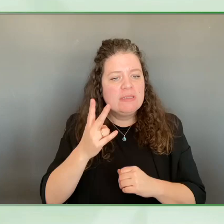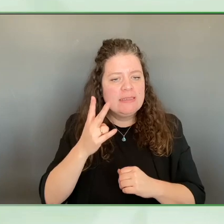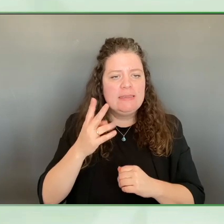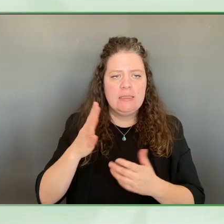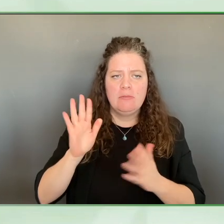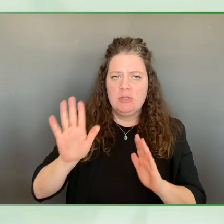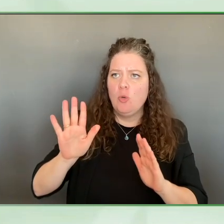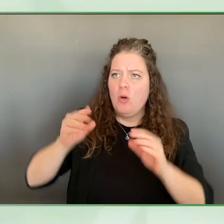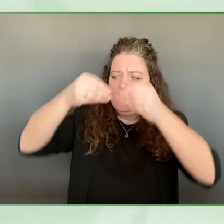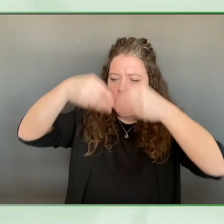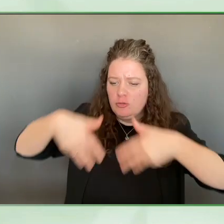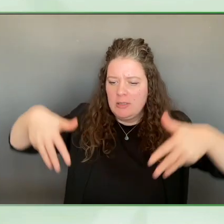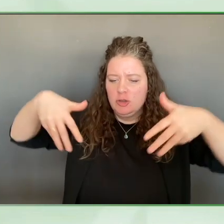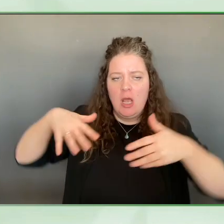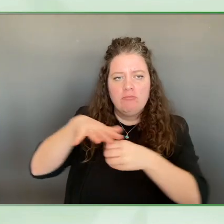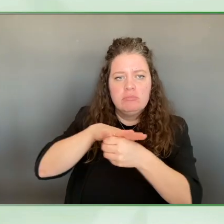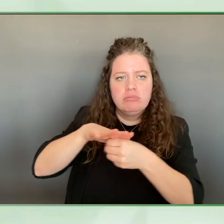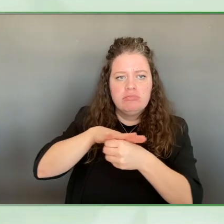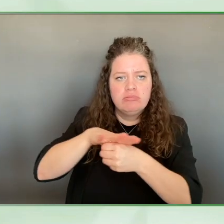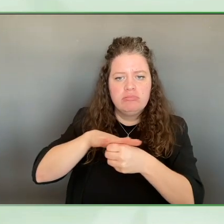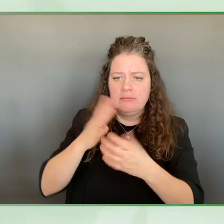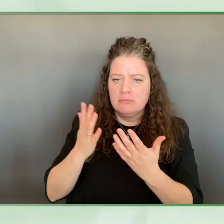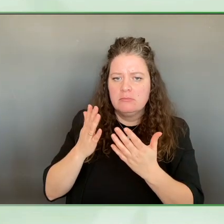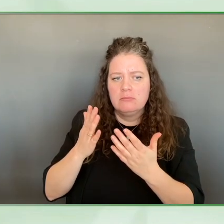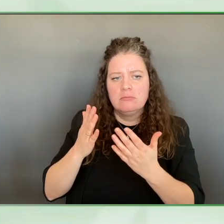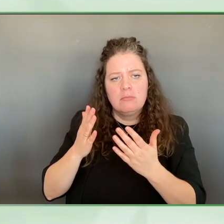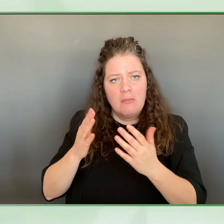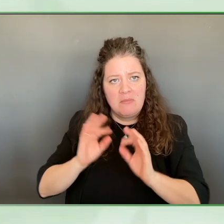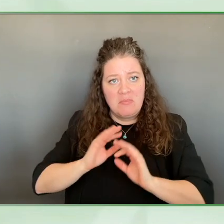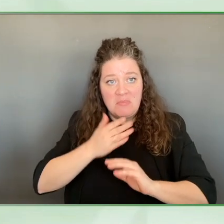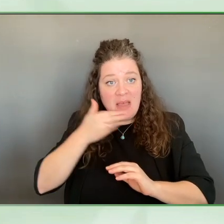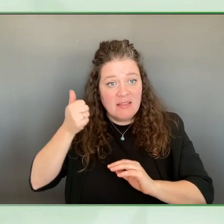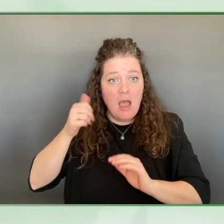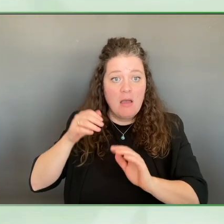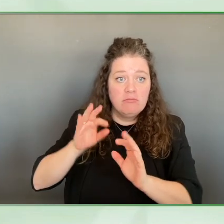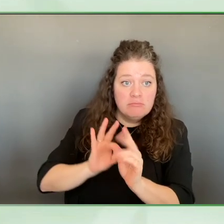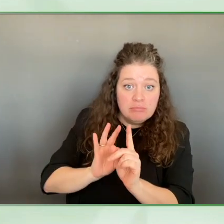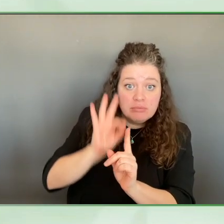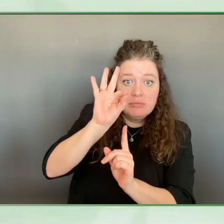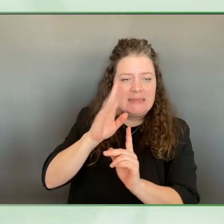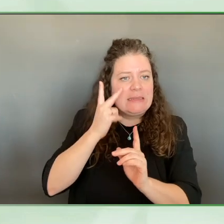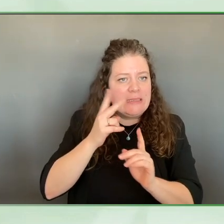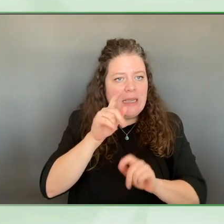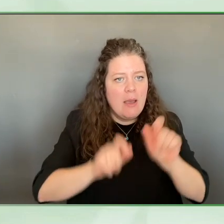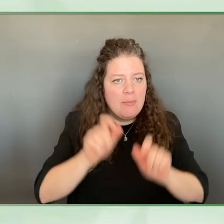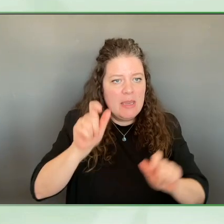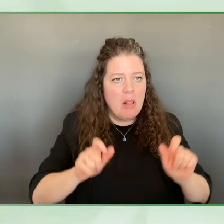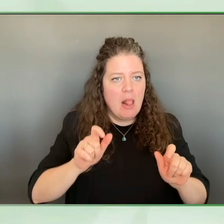your mobility devices are being used, thanks to the greater visibility of people with mobility